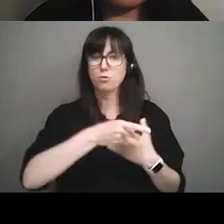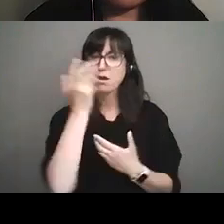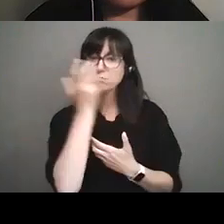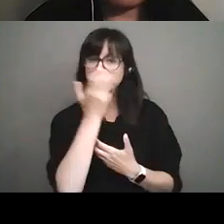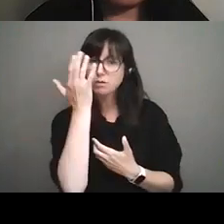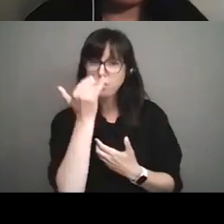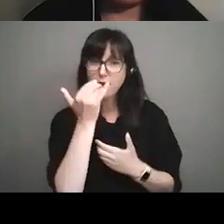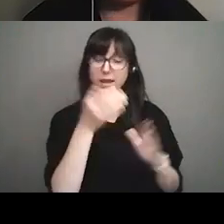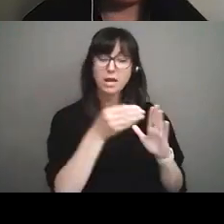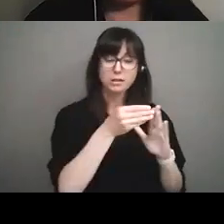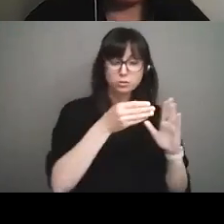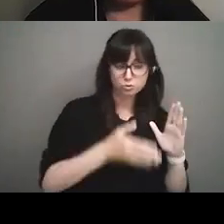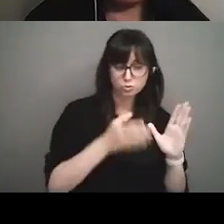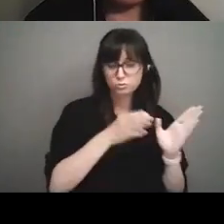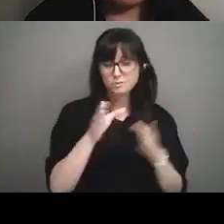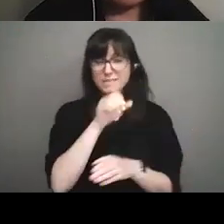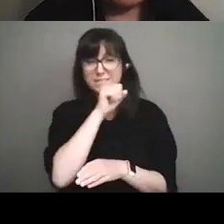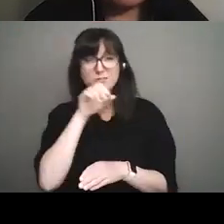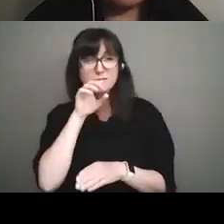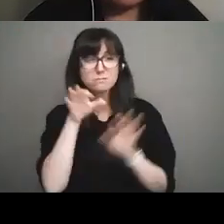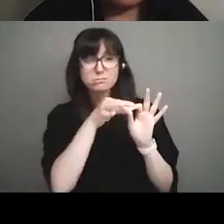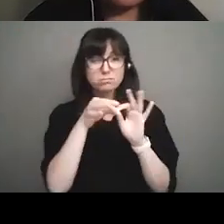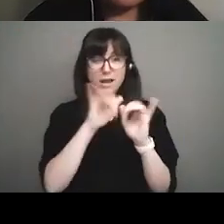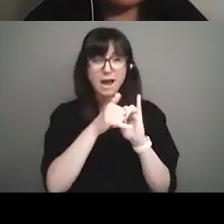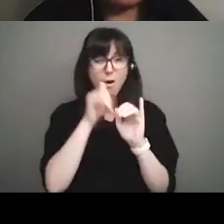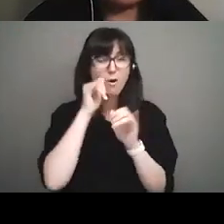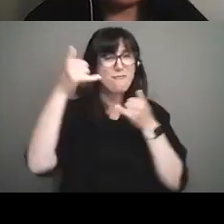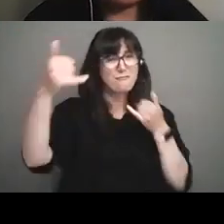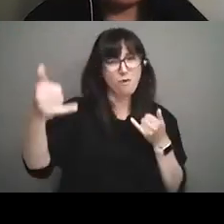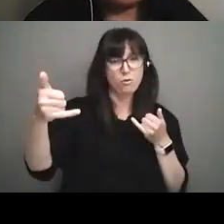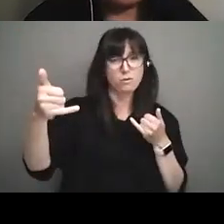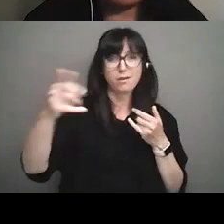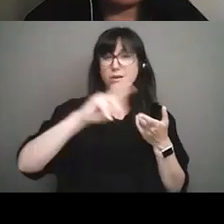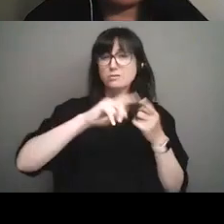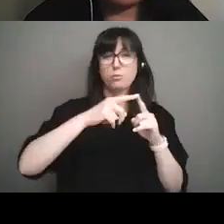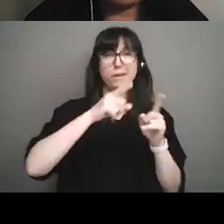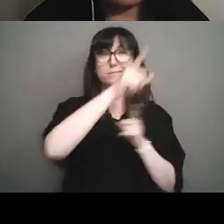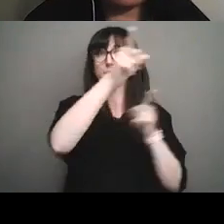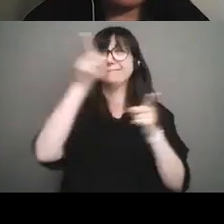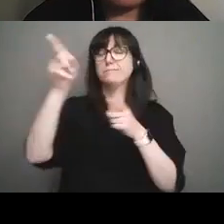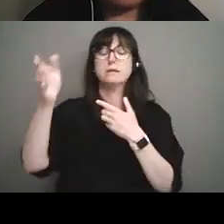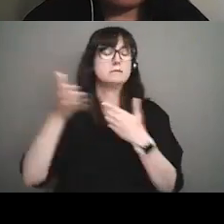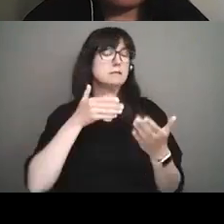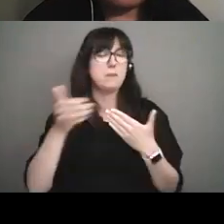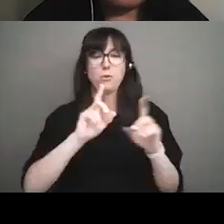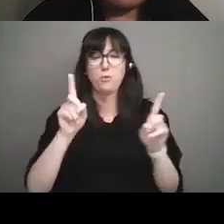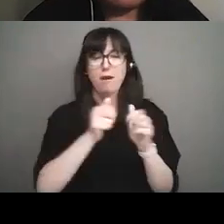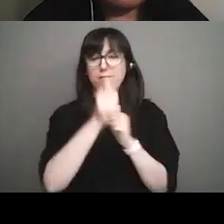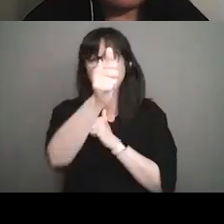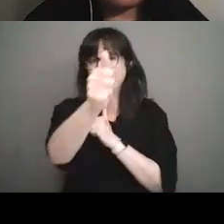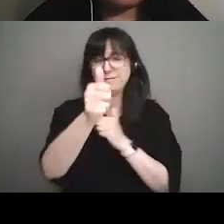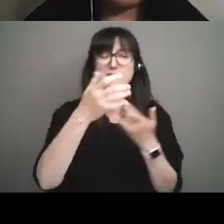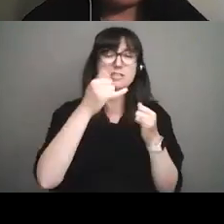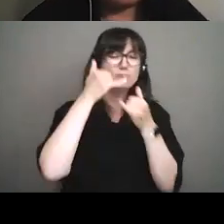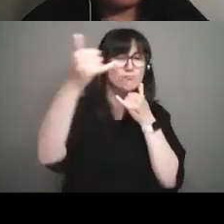between students and the seniors is made by phone, so distance is not really an obstacle when we're forming these partnerships.